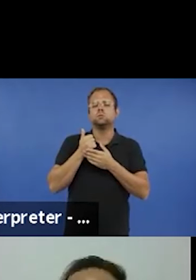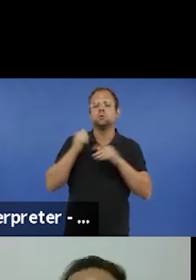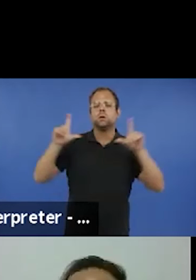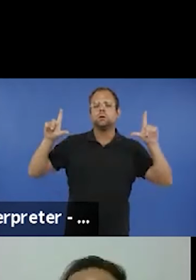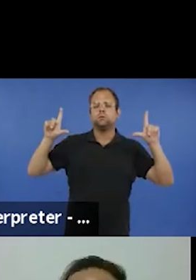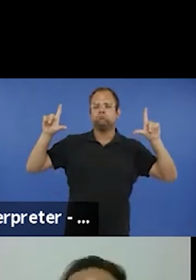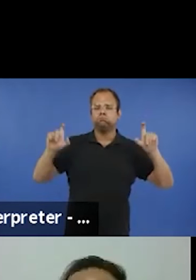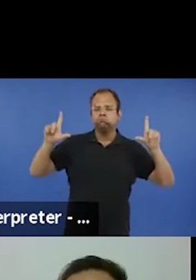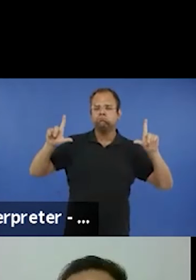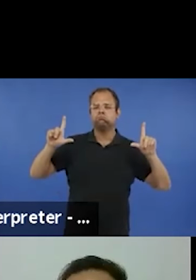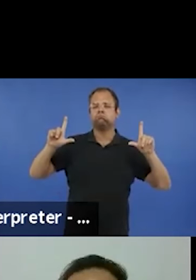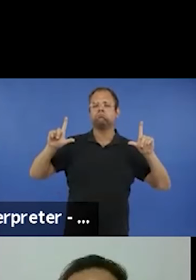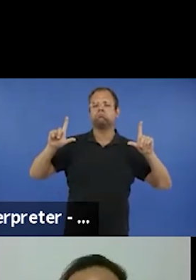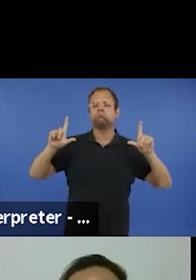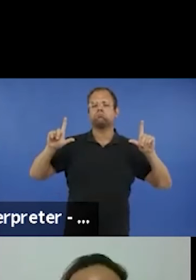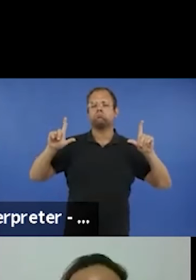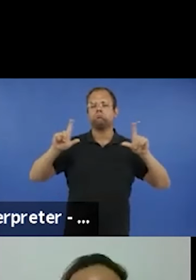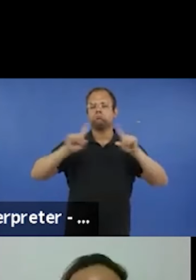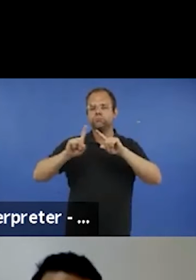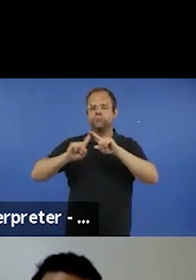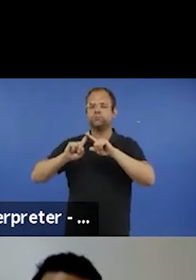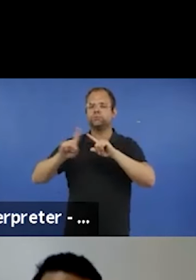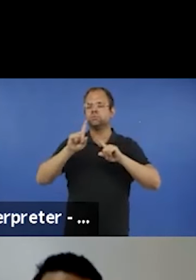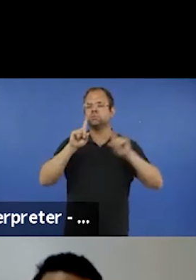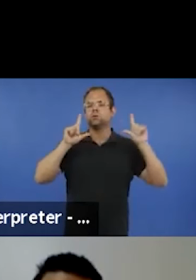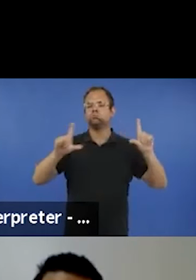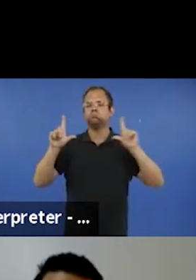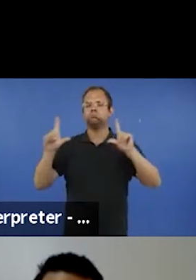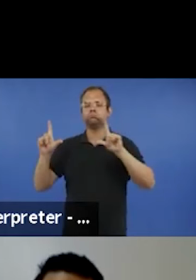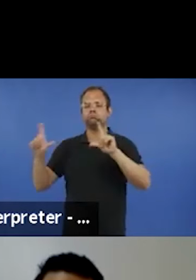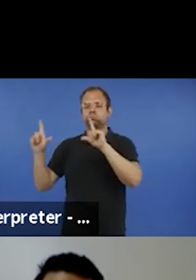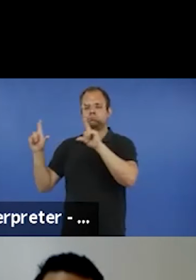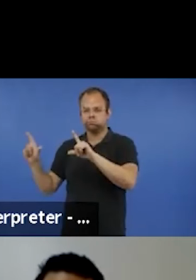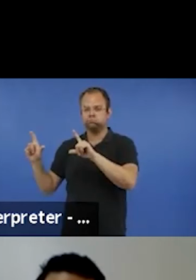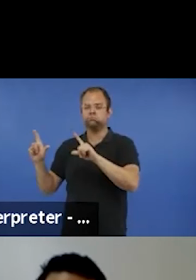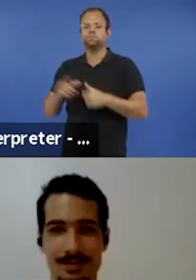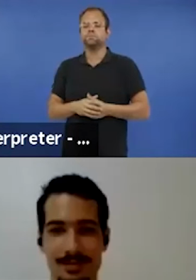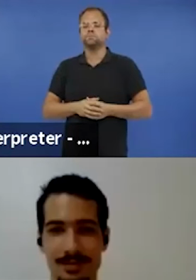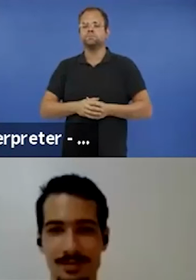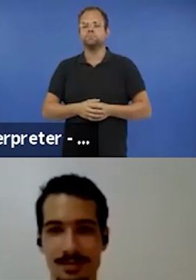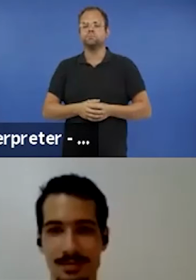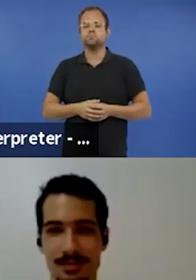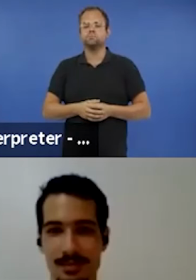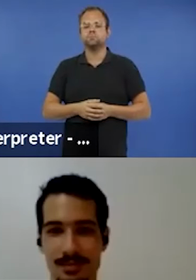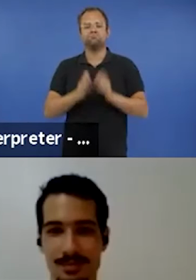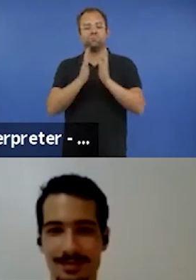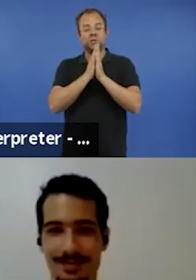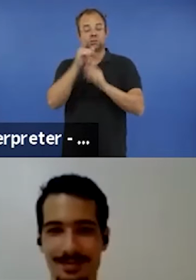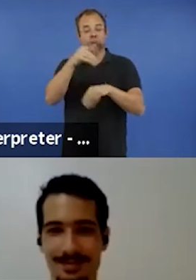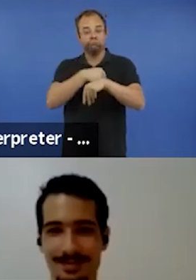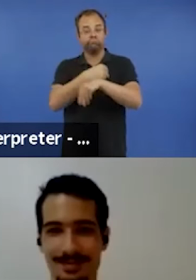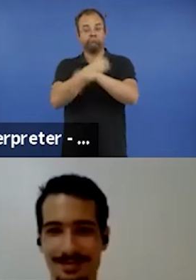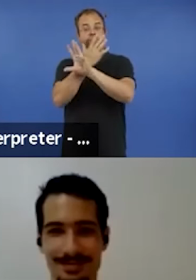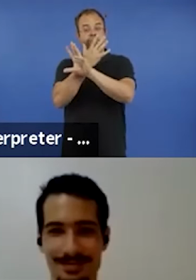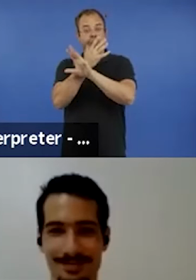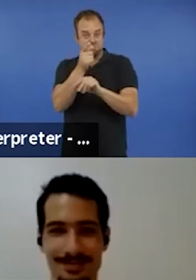Yeah. So please just smile. Make sure to open your camera if you are comfortable with that. Smile, but keep smiling since it's the